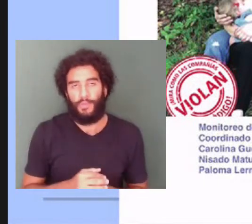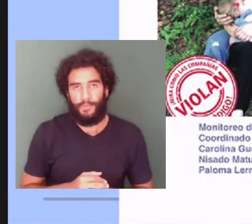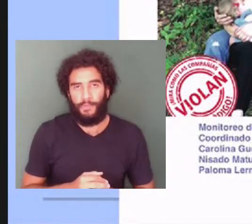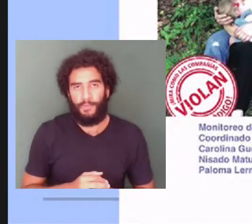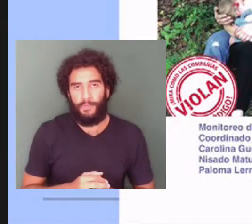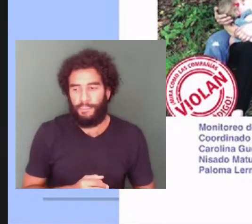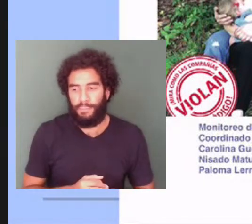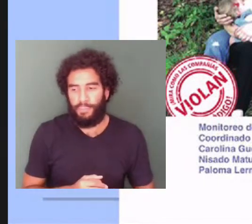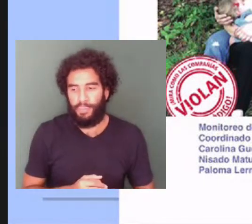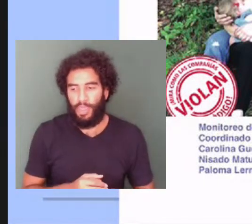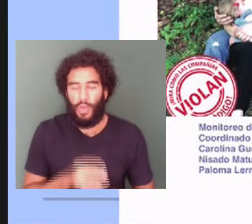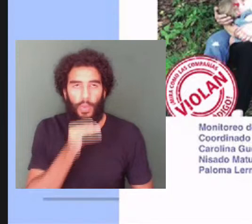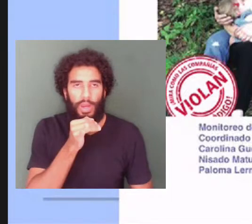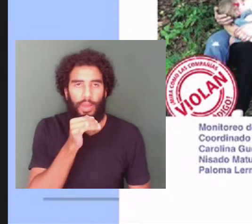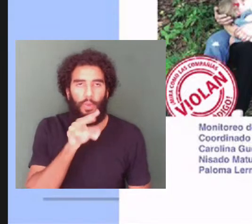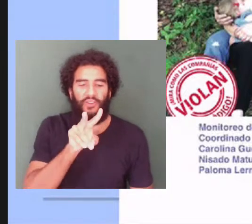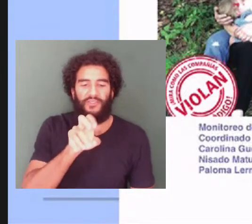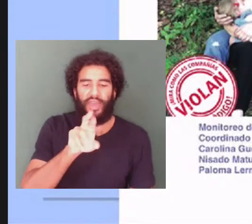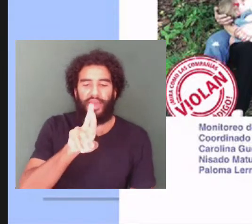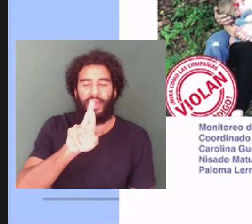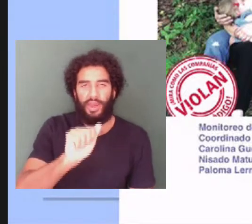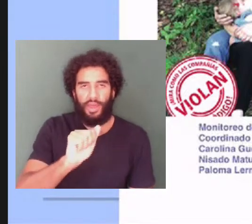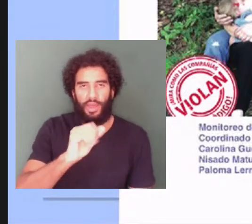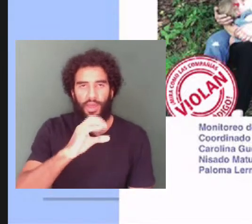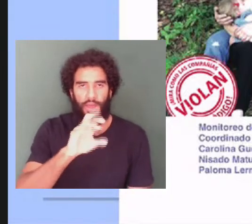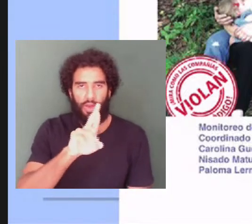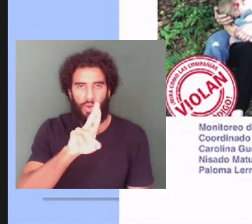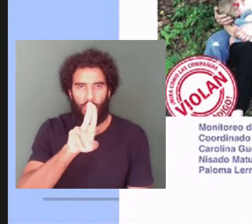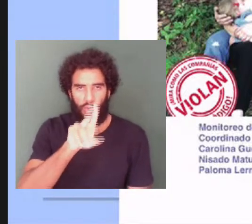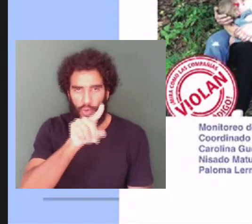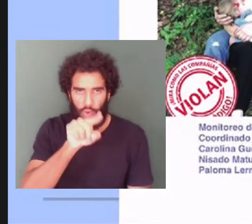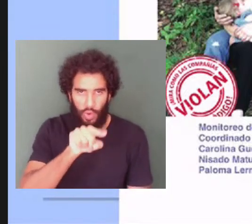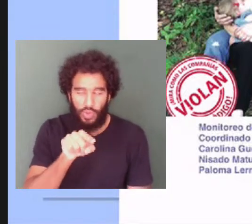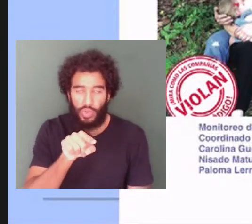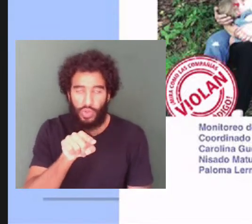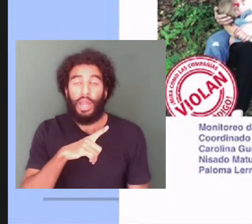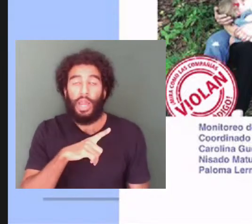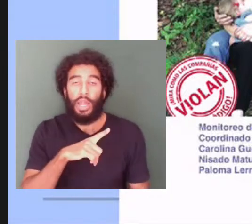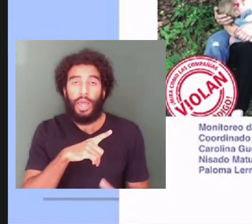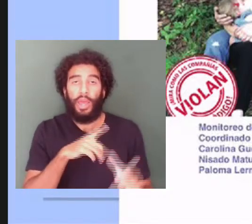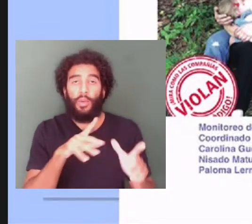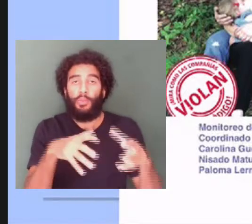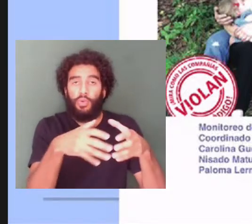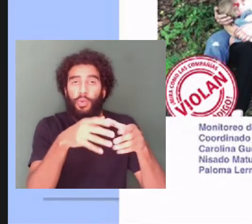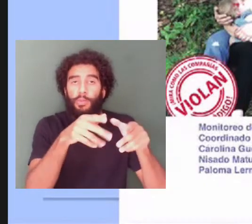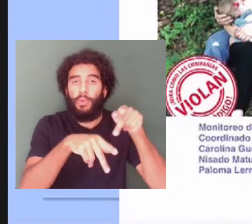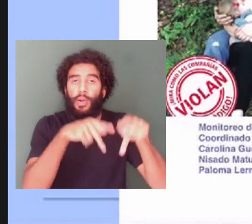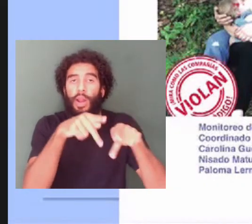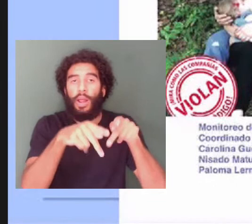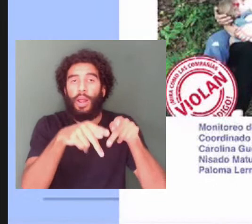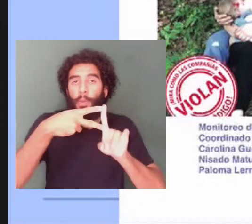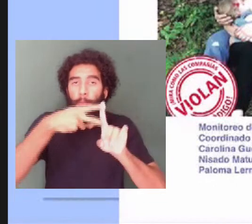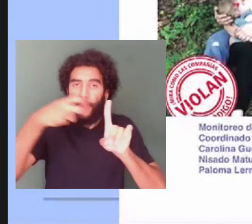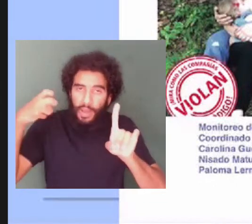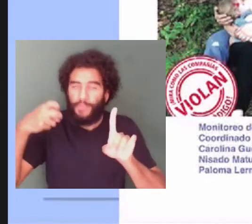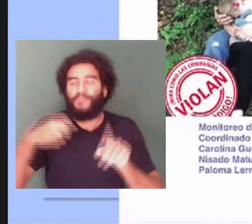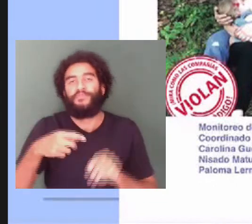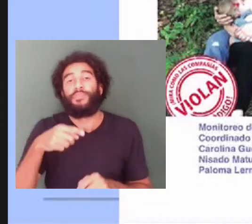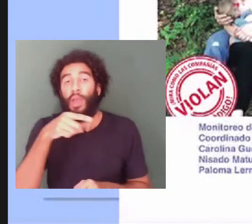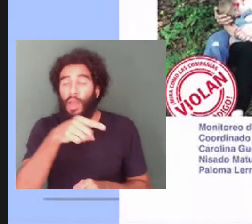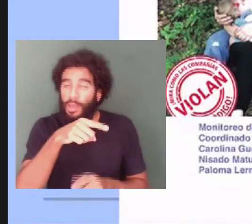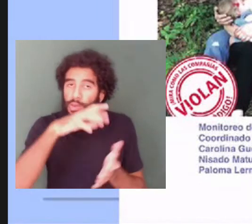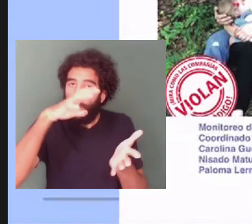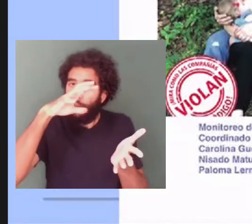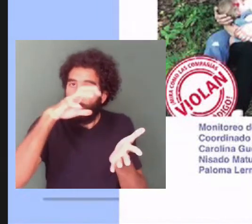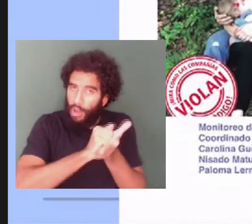in Chiapa, Oaxaca, La Cruz, and places where they have indigenous populations as